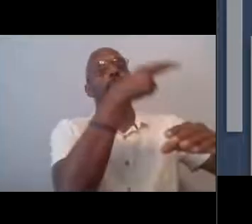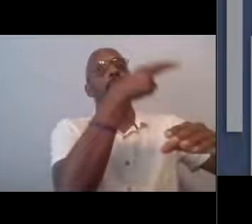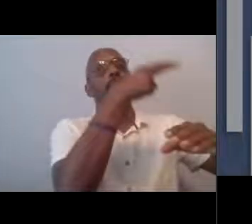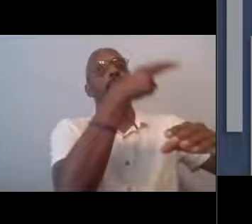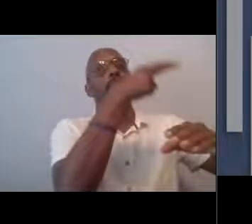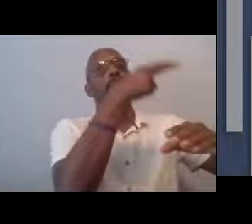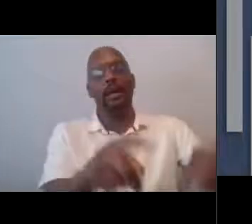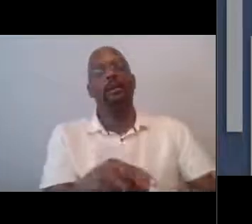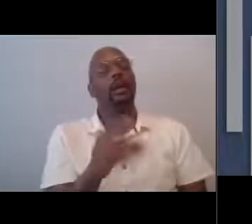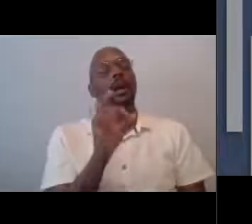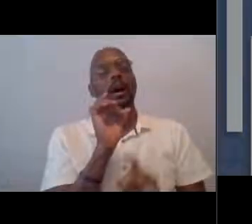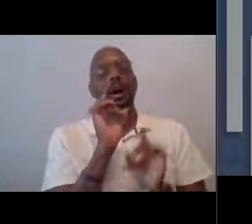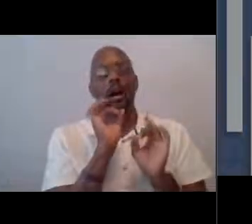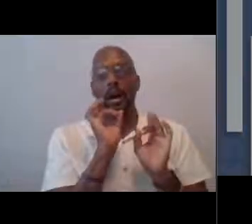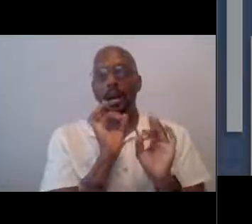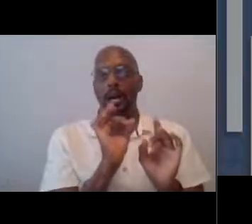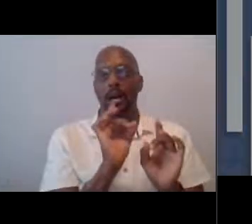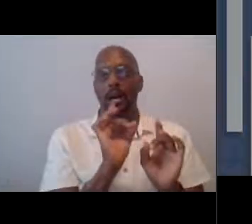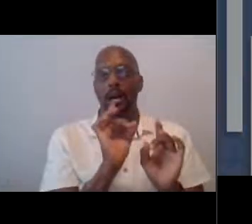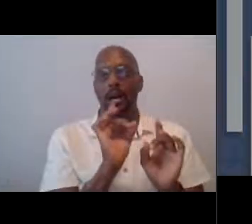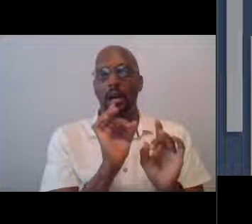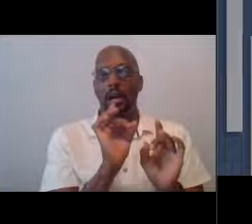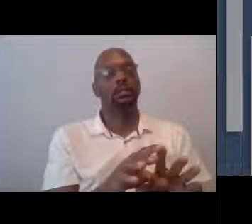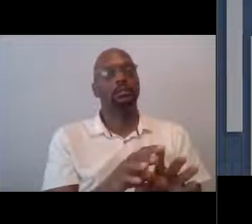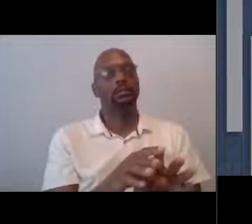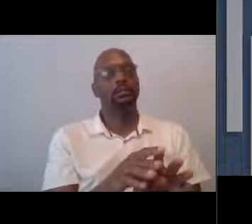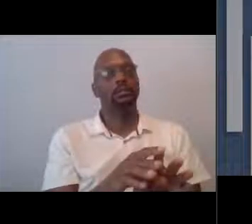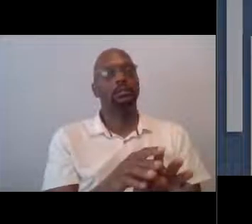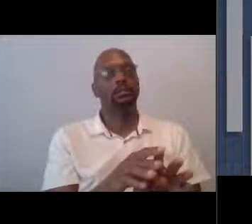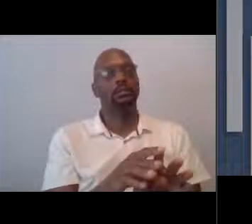have to, that our infrastructure is